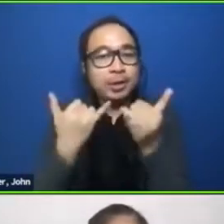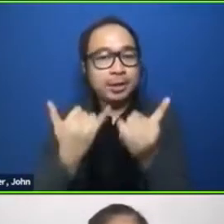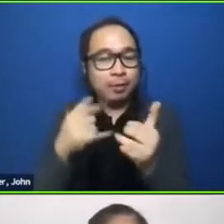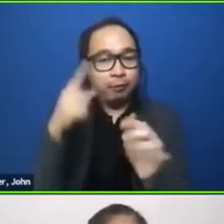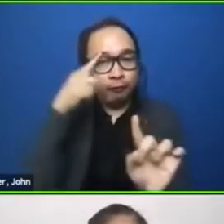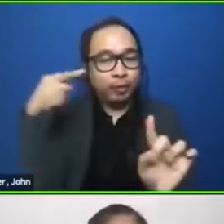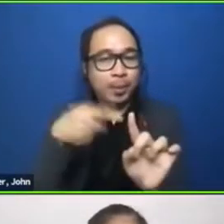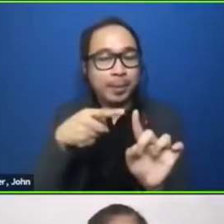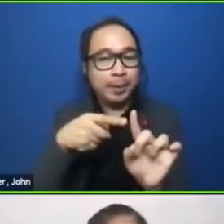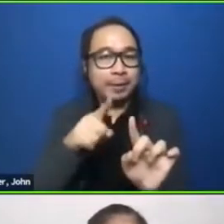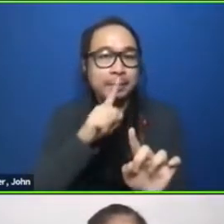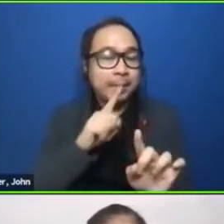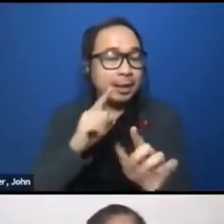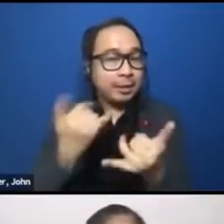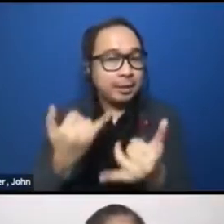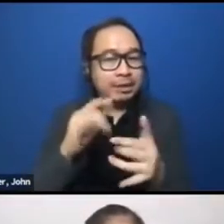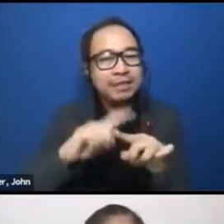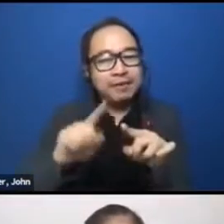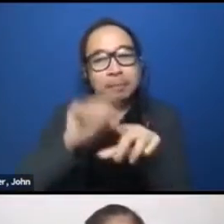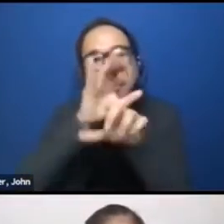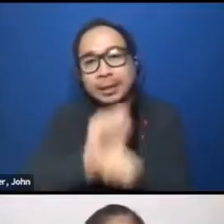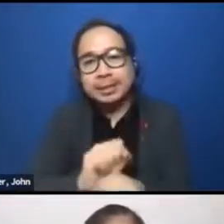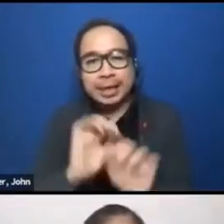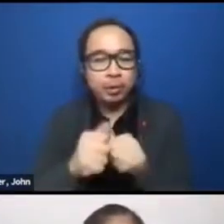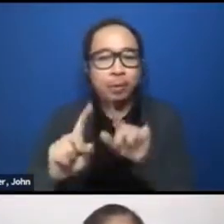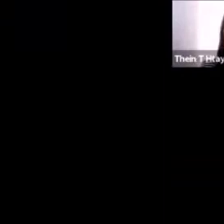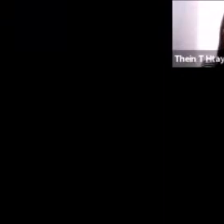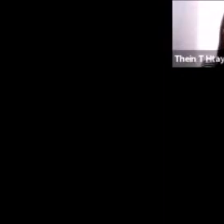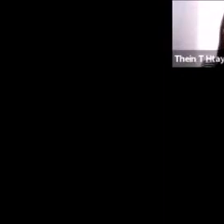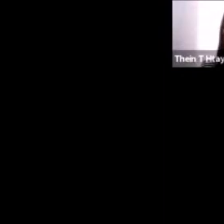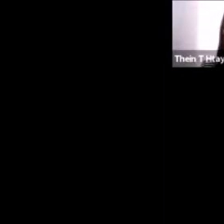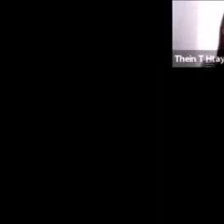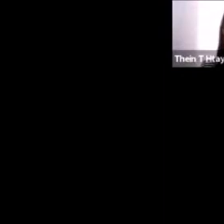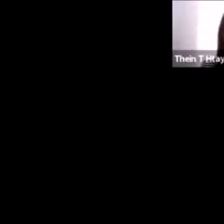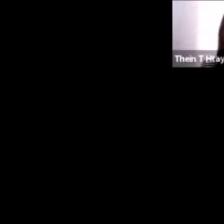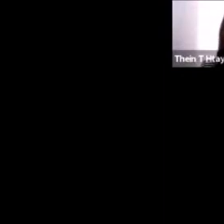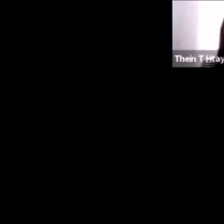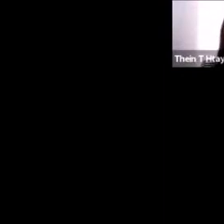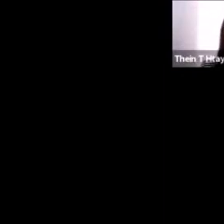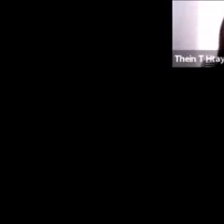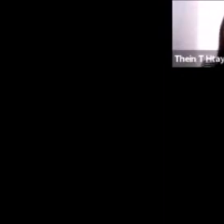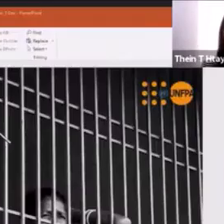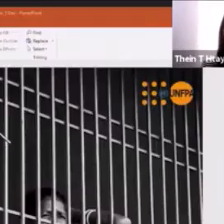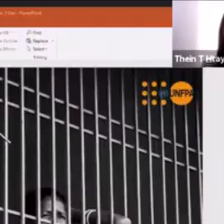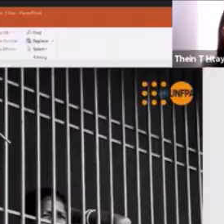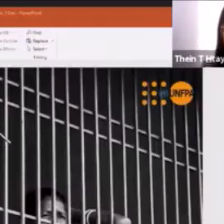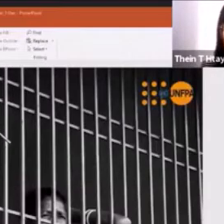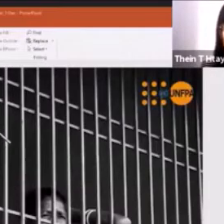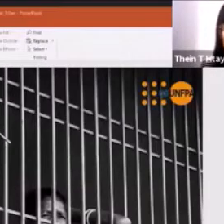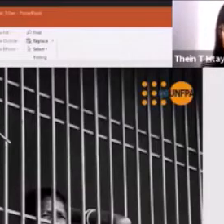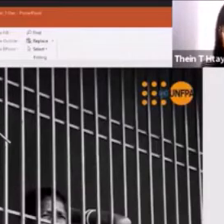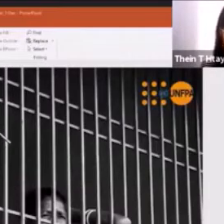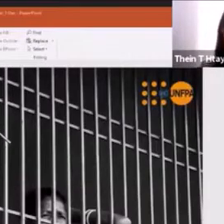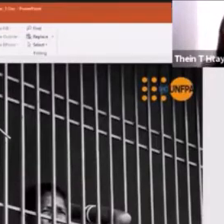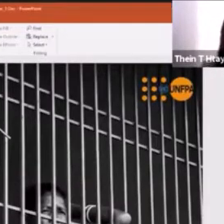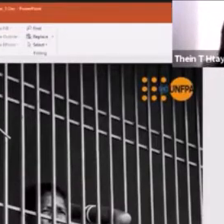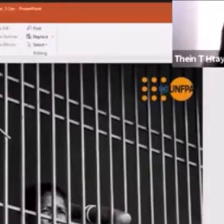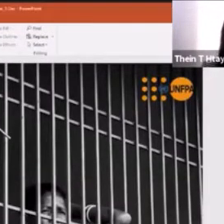practices in addressing gender-based violence during COVID-19 context. Very interesting. Over to you,